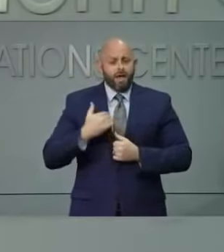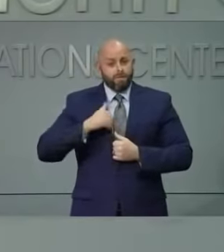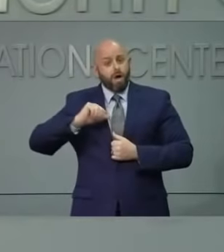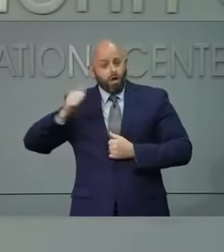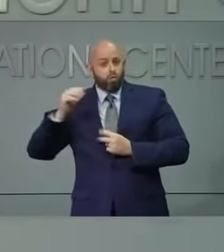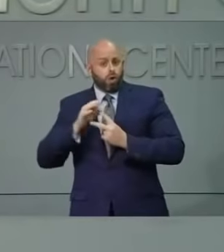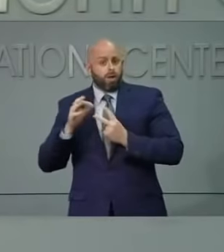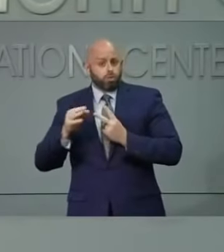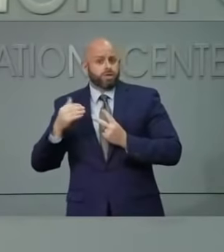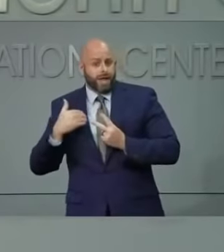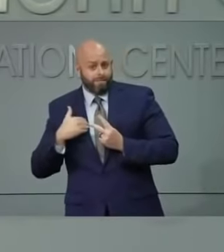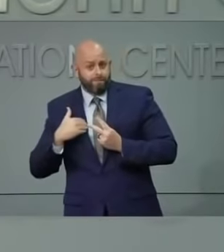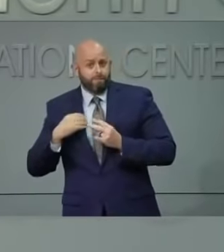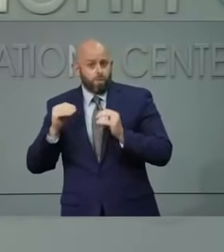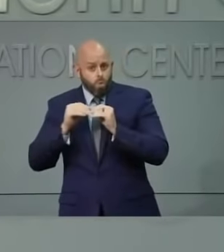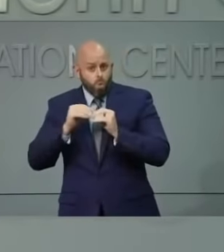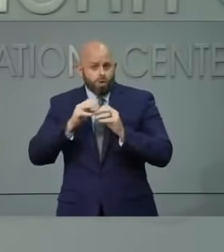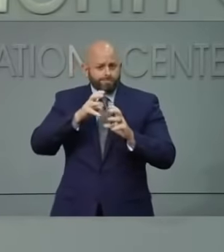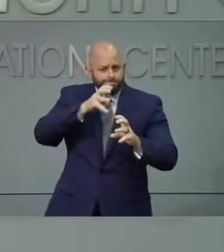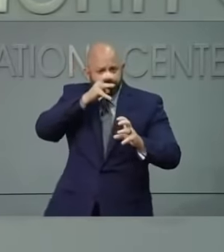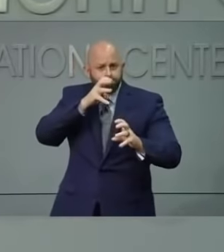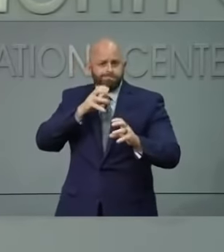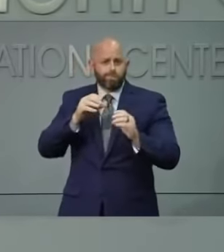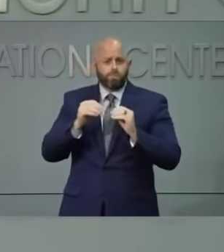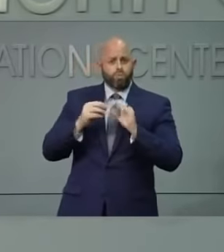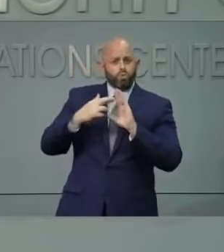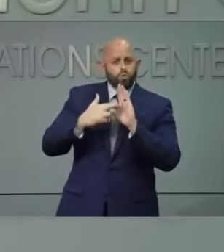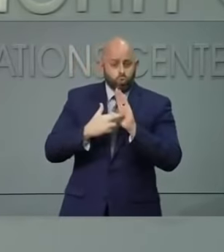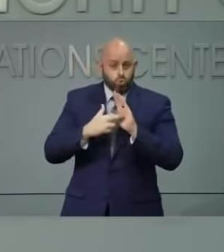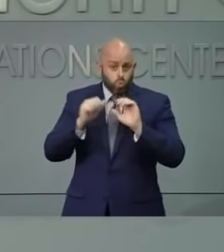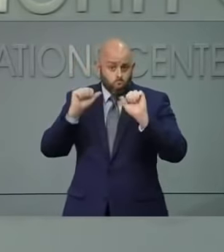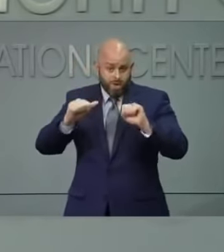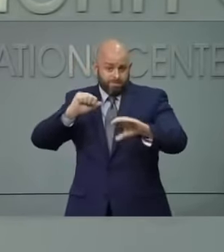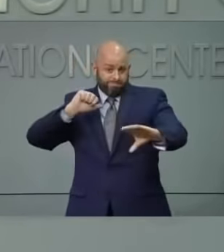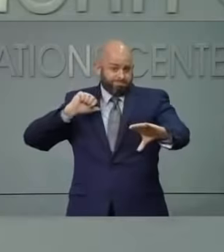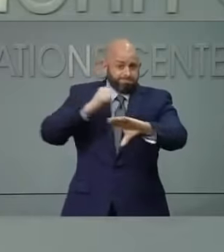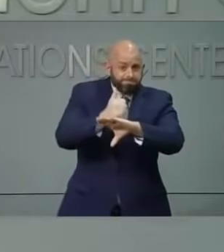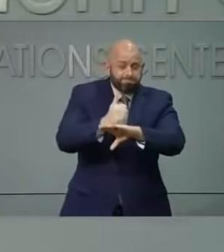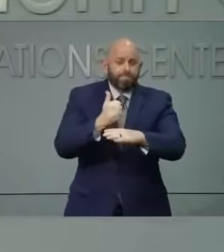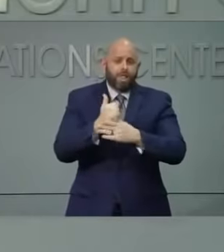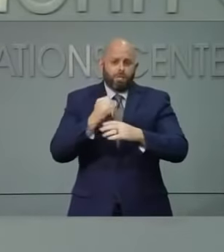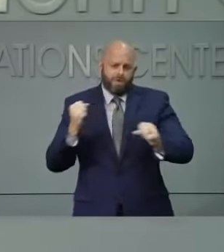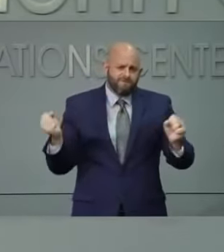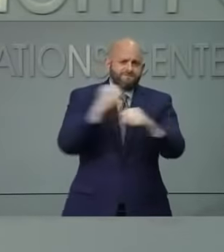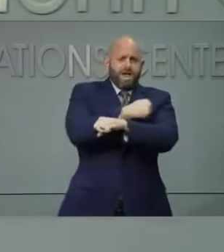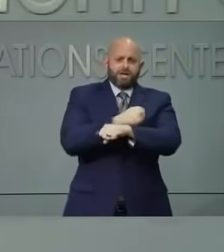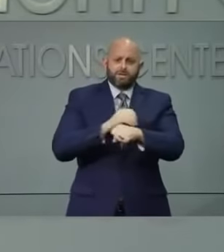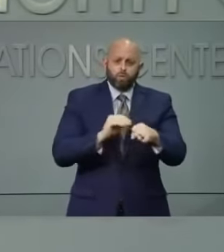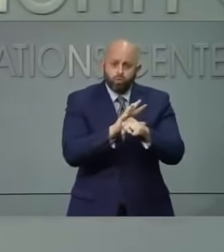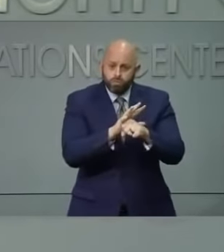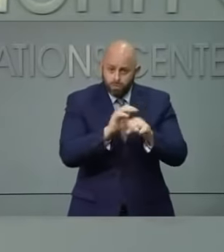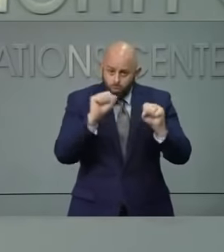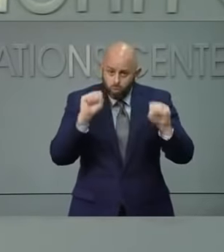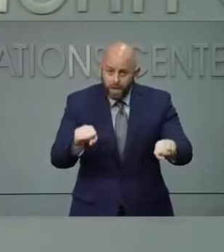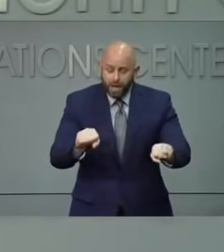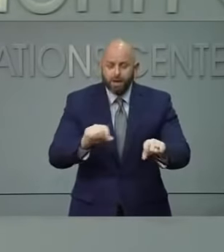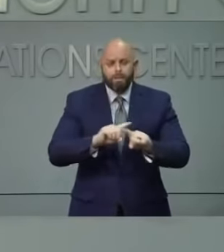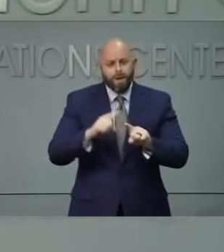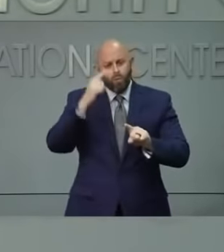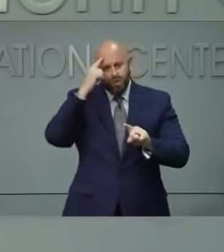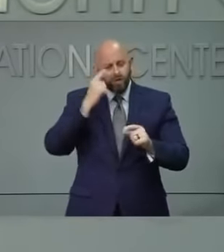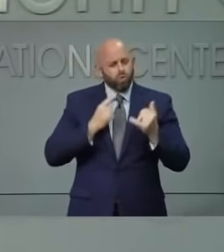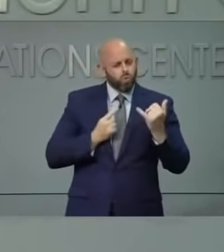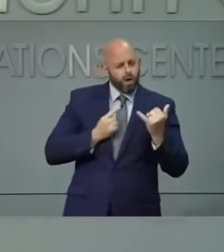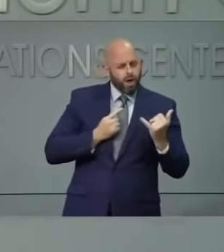We have more tools that we can use to fight the spread of this virus. But we think